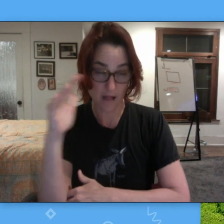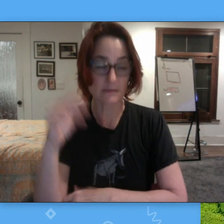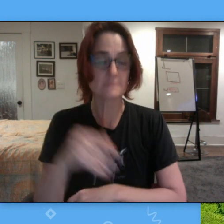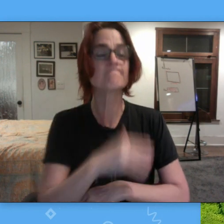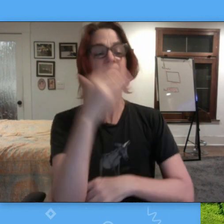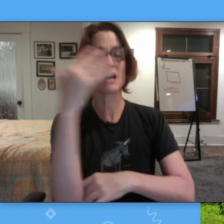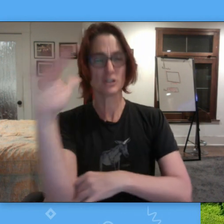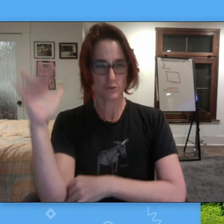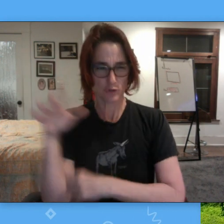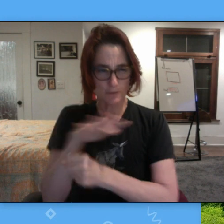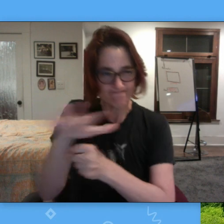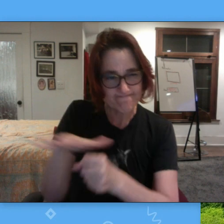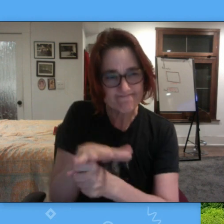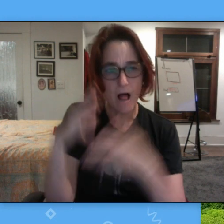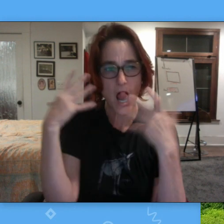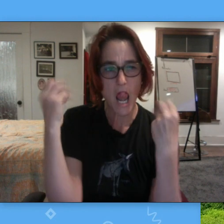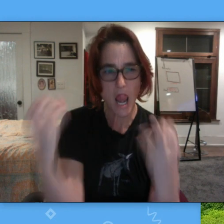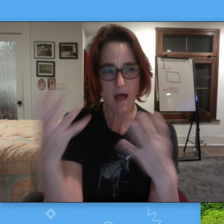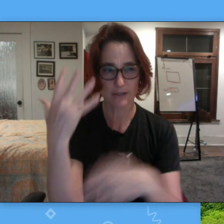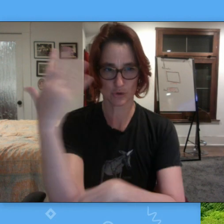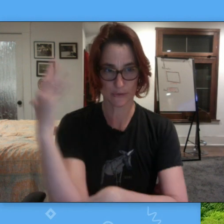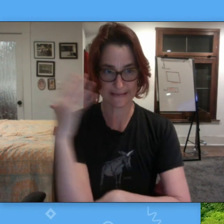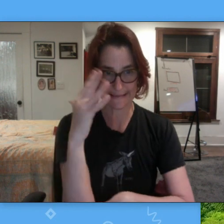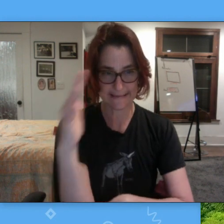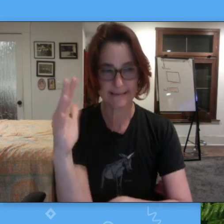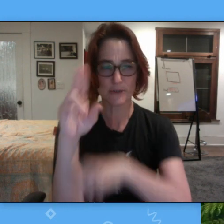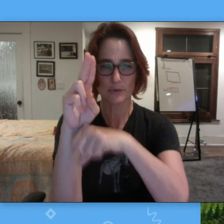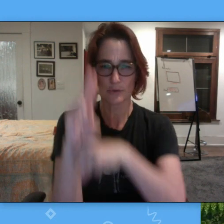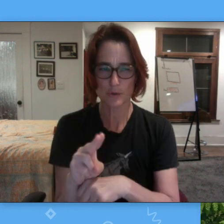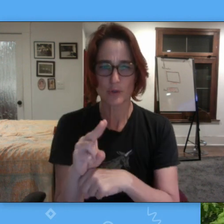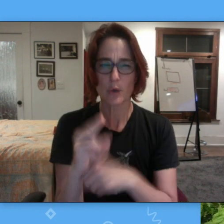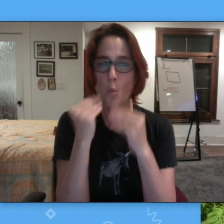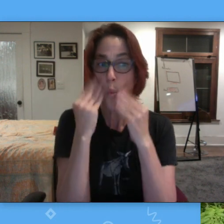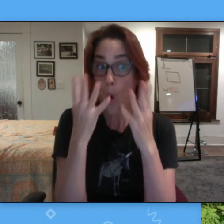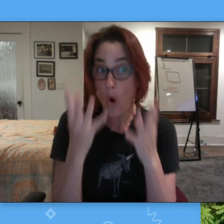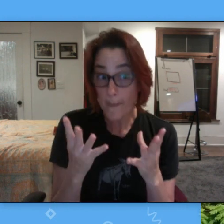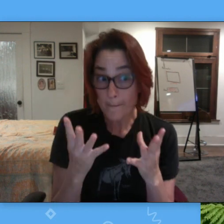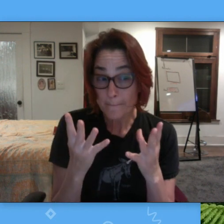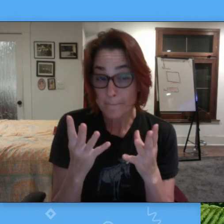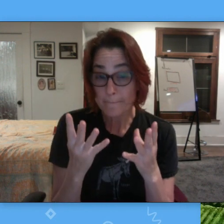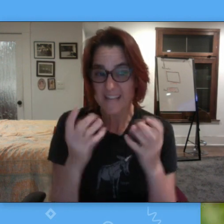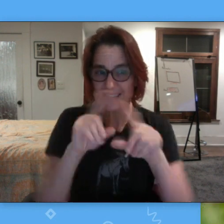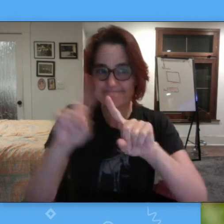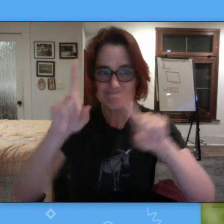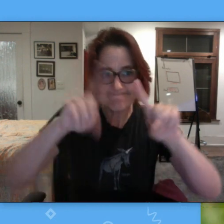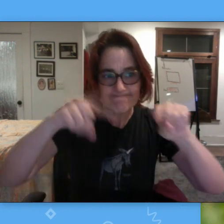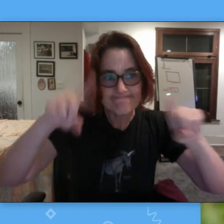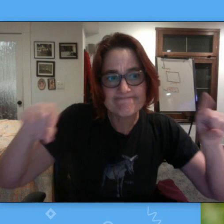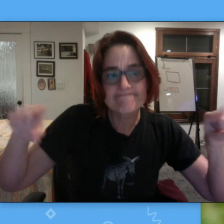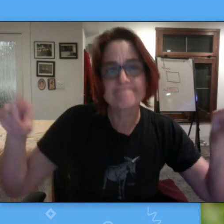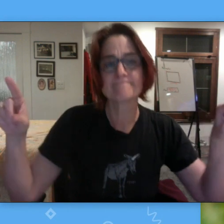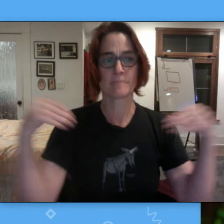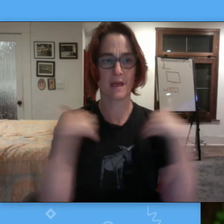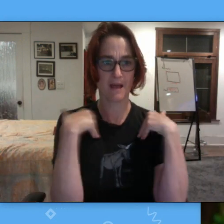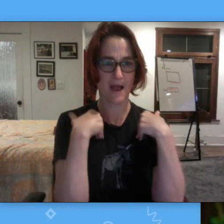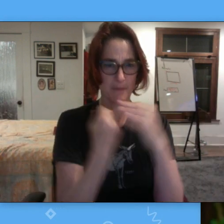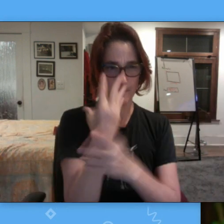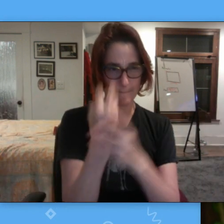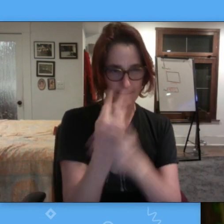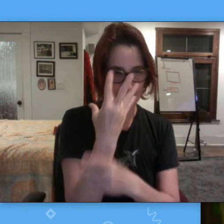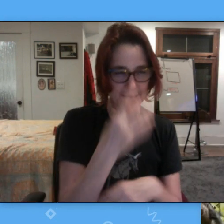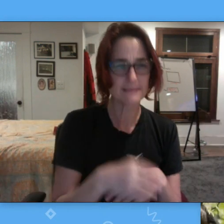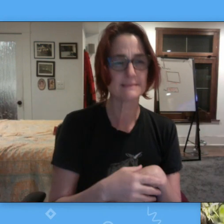are areas with lots of trees. They're usually very warm and have many different plants and animals.